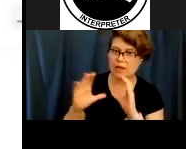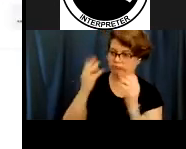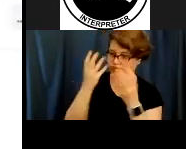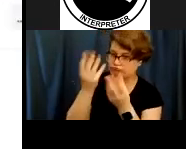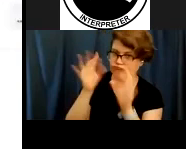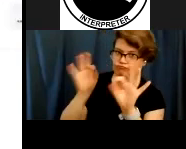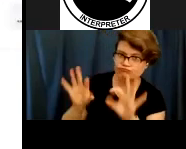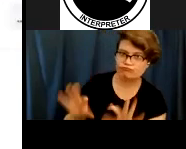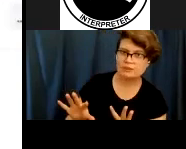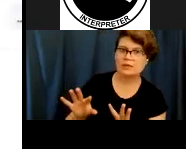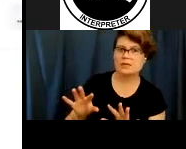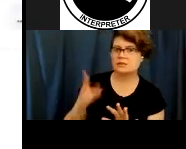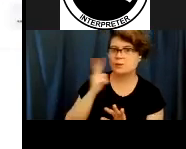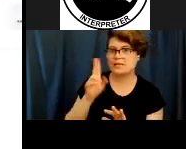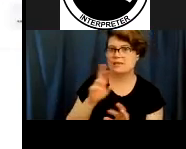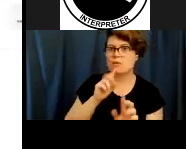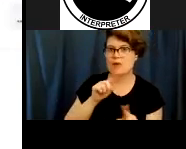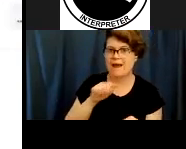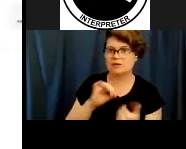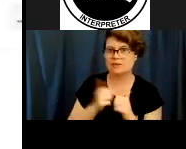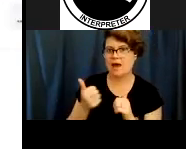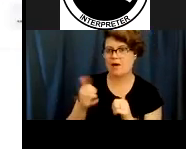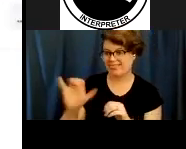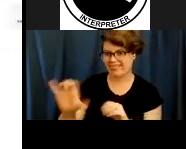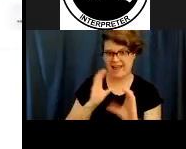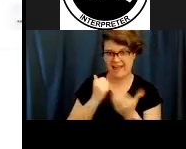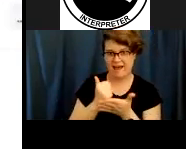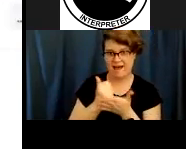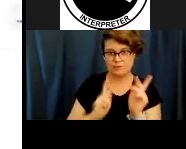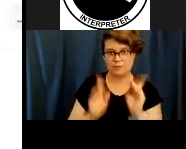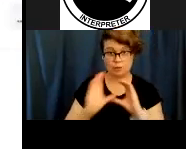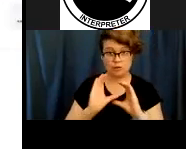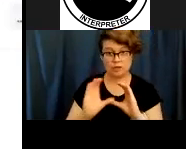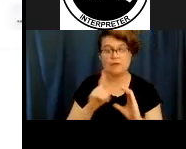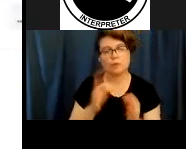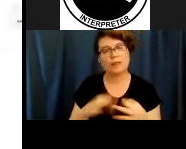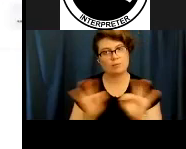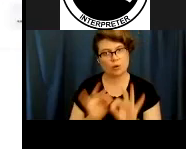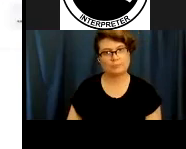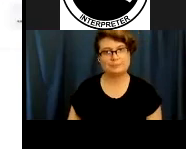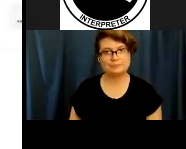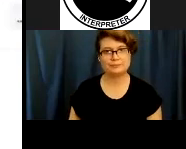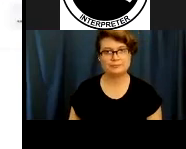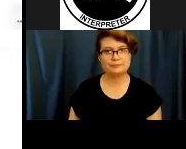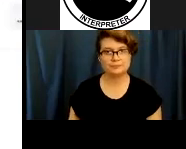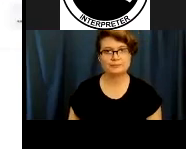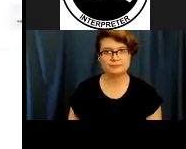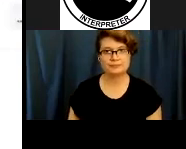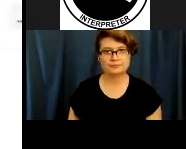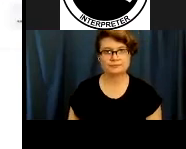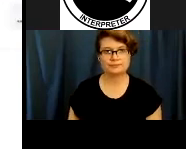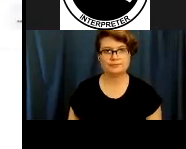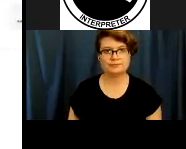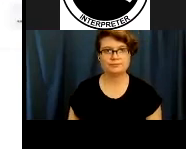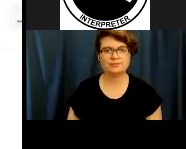of reactions and the way that they can communicate in that capacity is really important. And so you can kind of see,